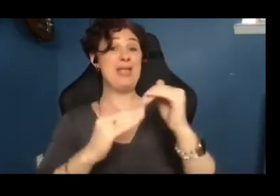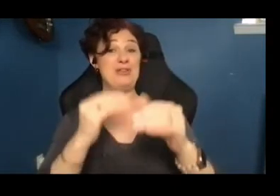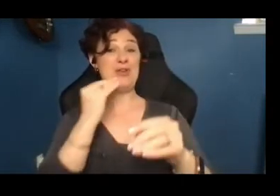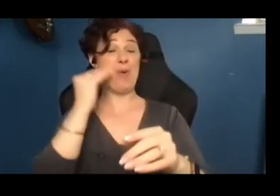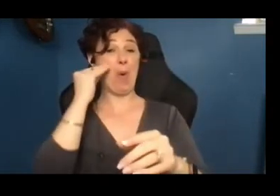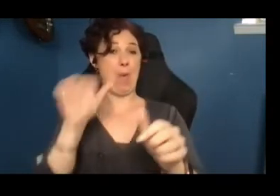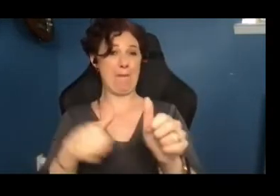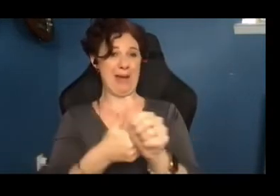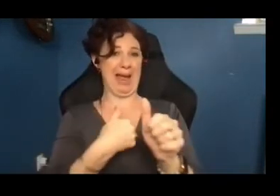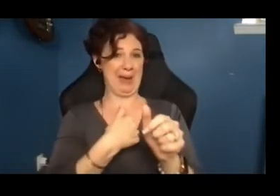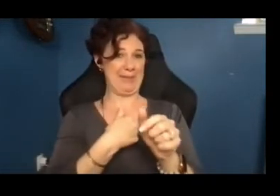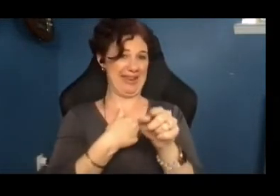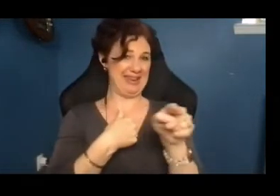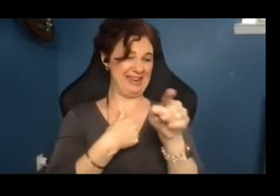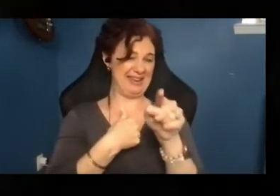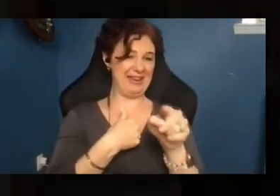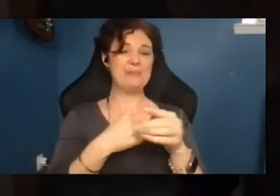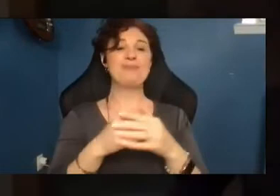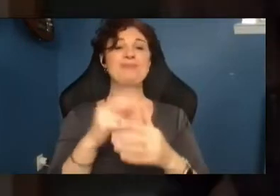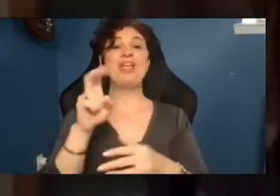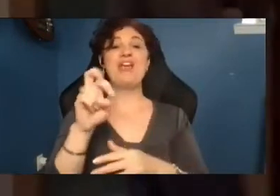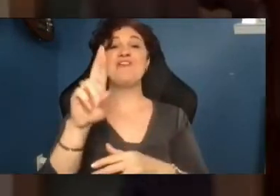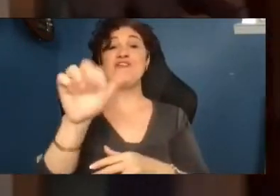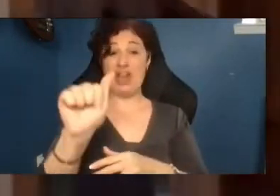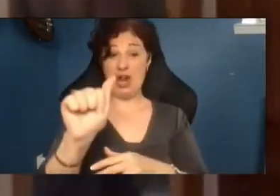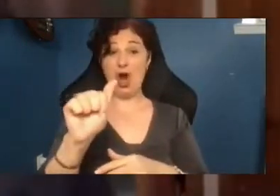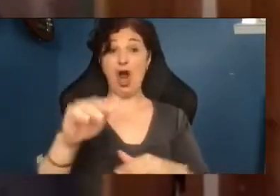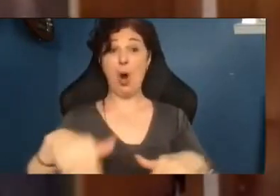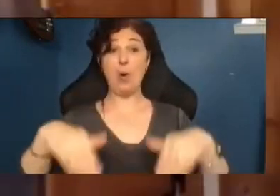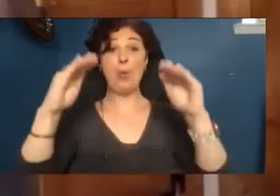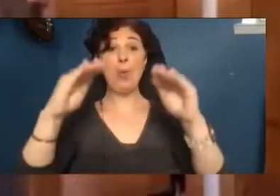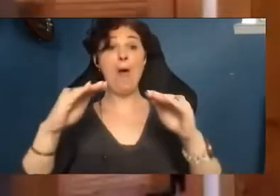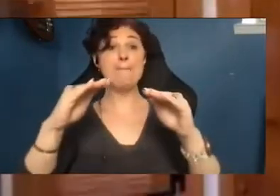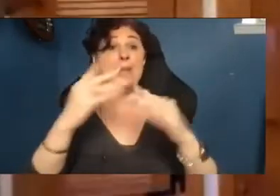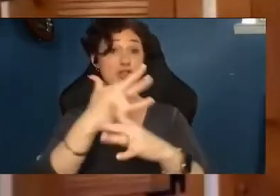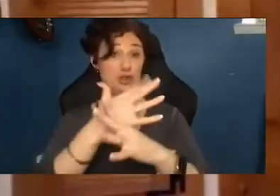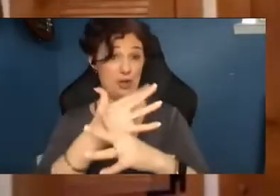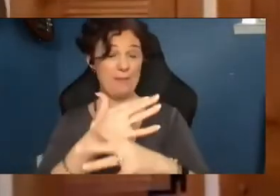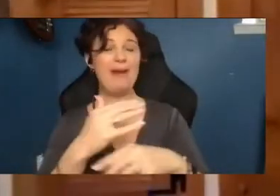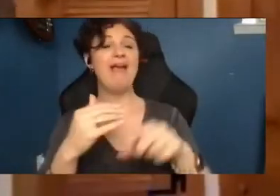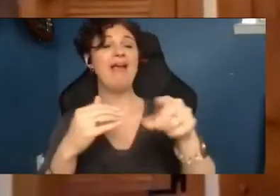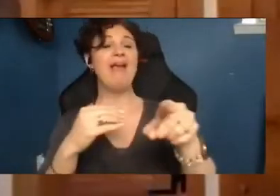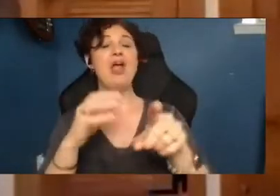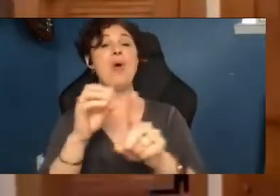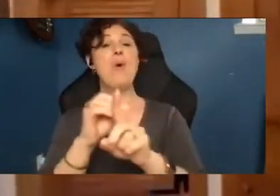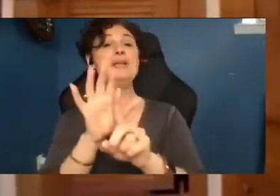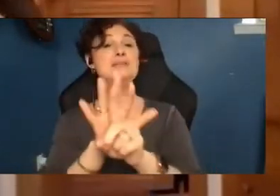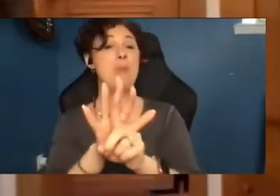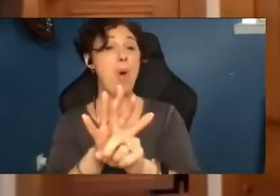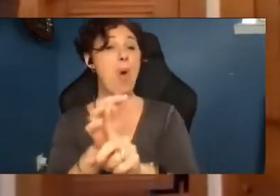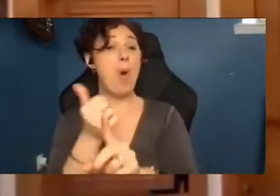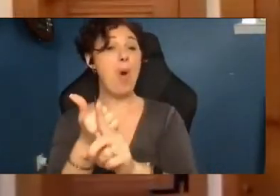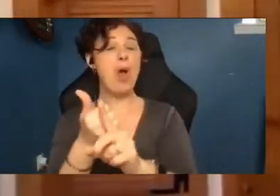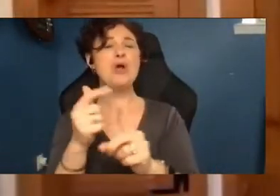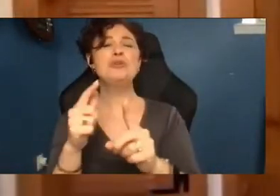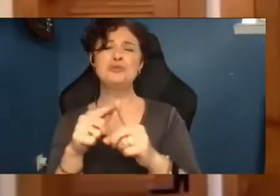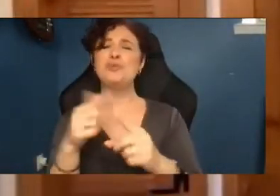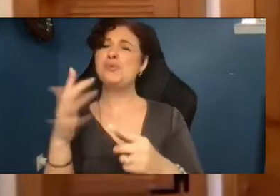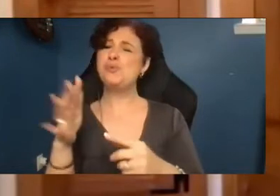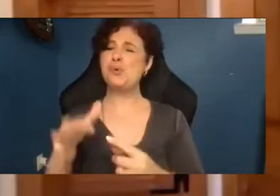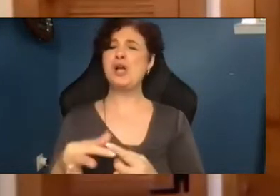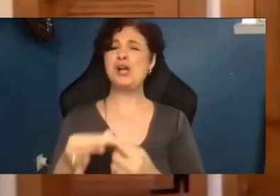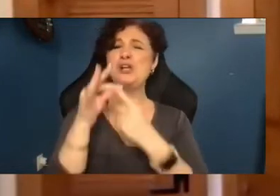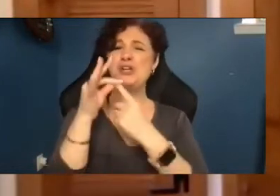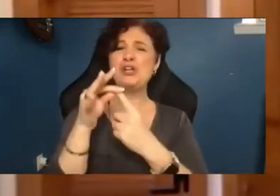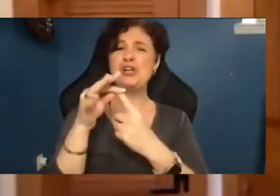me. Vera, having grown up in Germany, would have been exposed to some pretty unique and